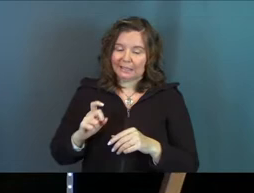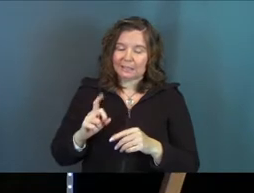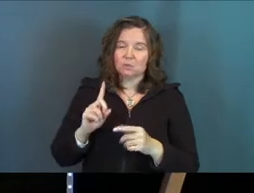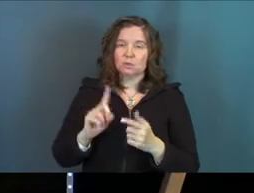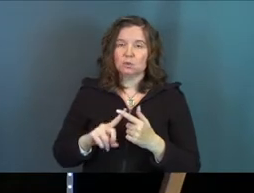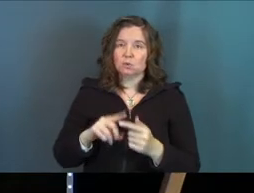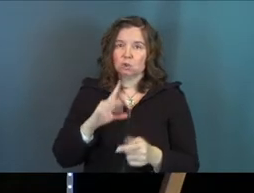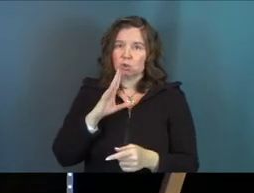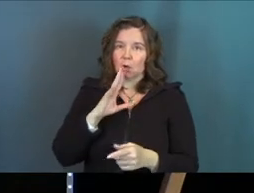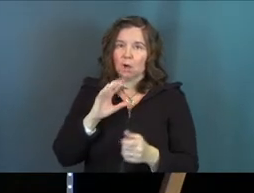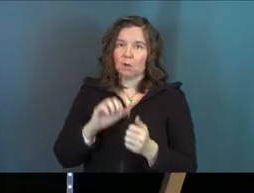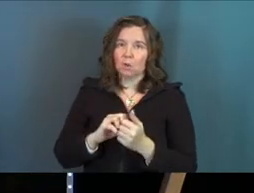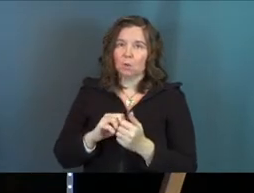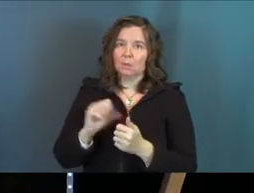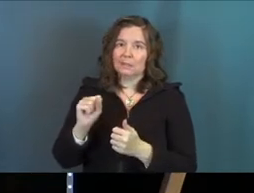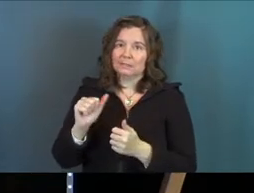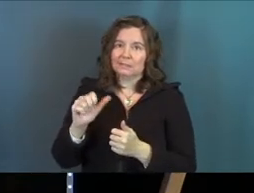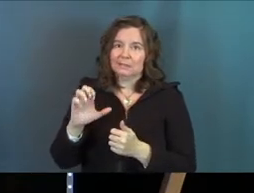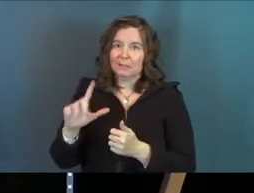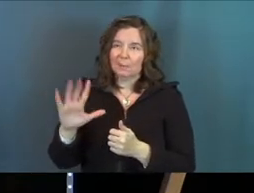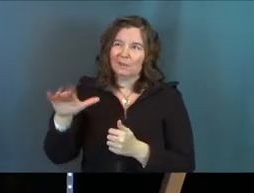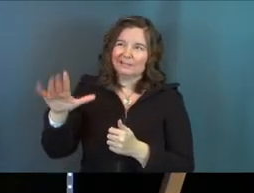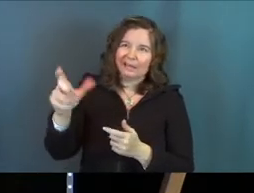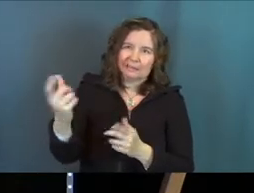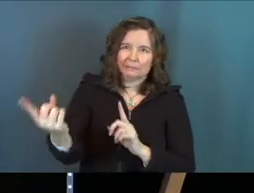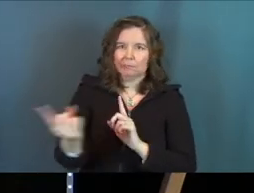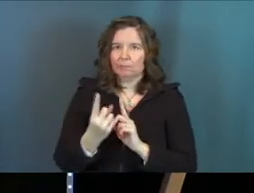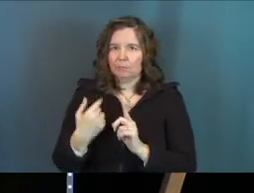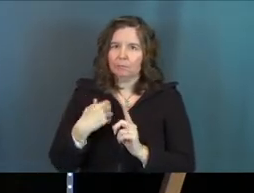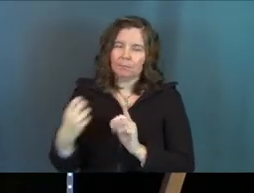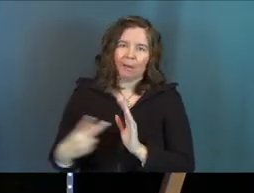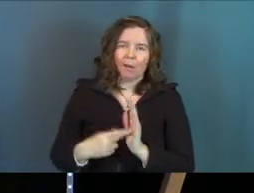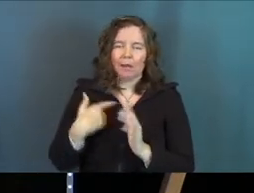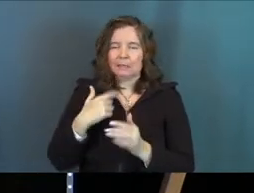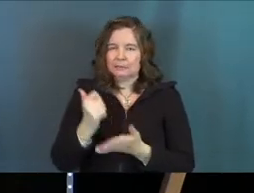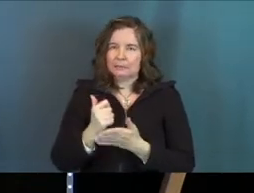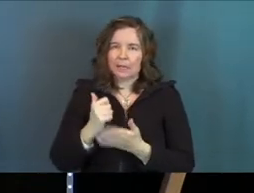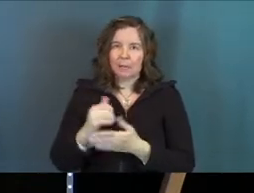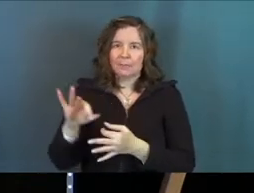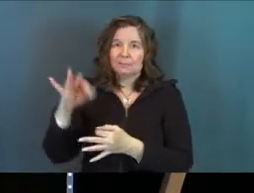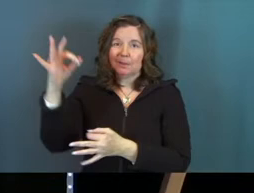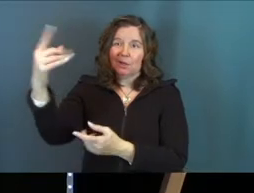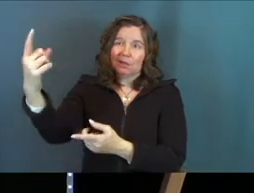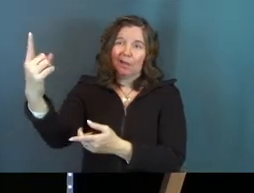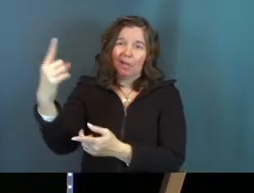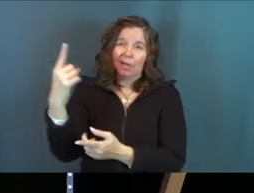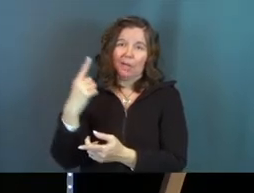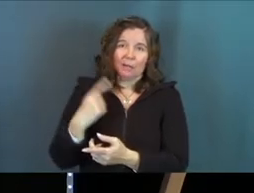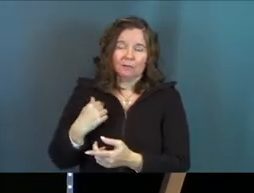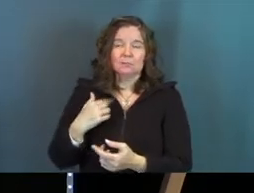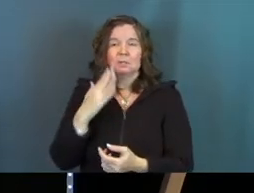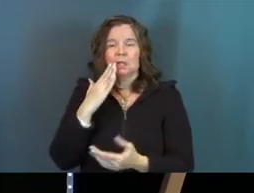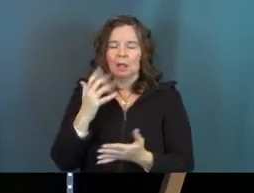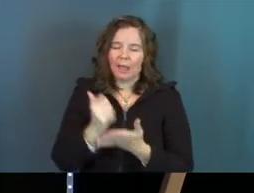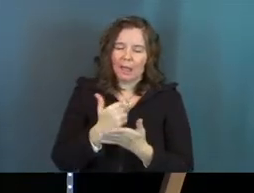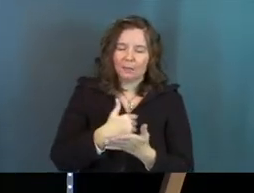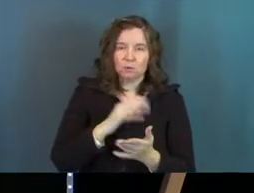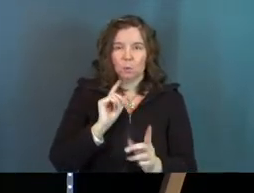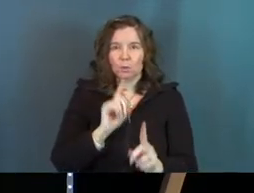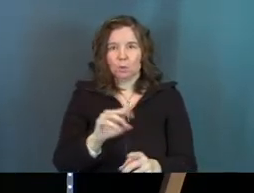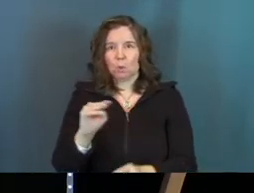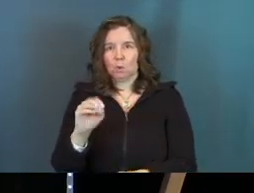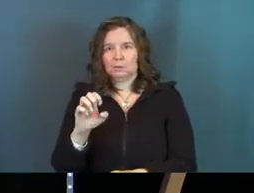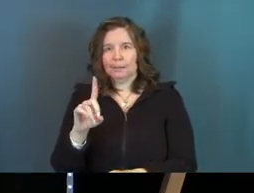to talk with Samuel. He's like, I need Samuel's wisdom. I need his help. Samuel's already passed away. So he goes to the medium. Is like, help me talk to